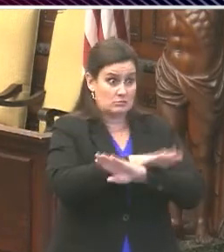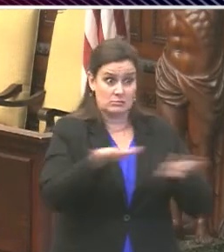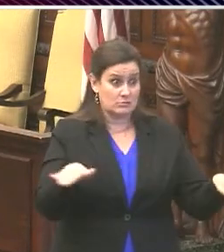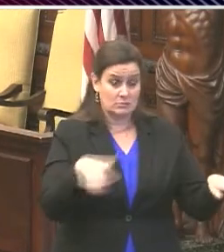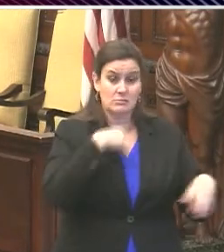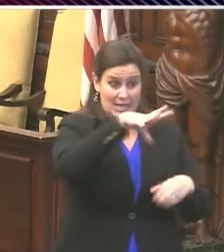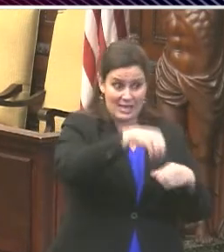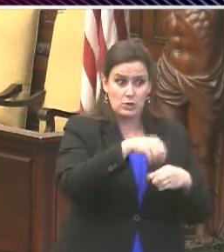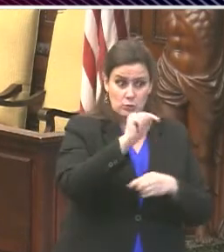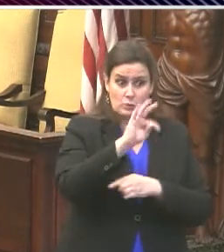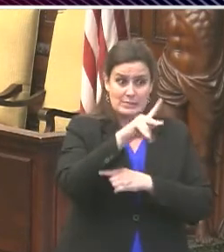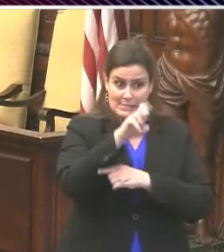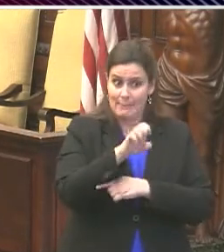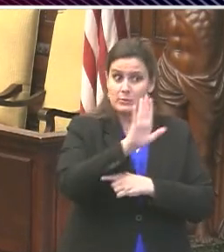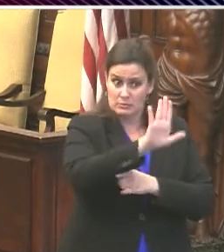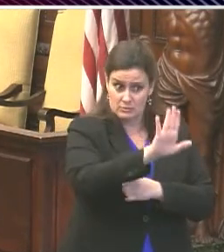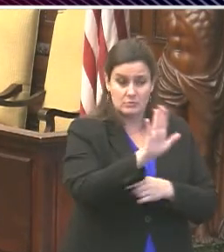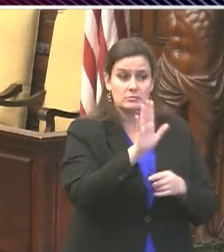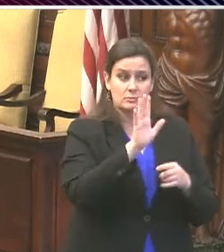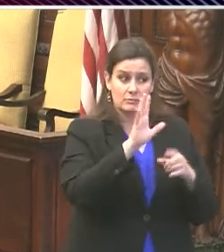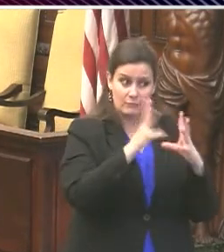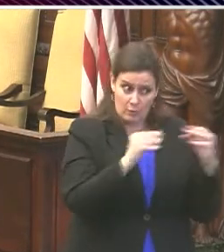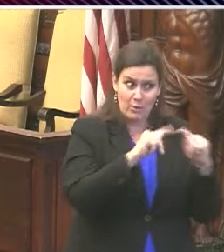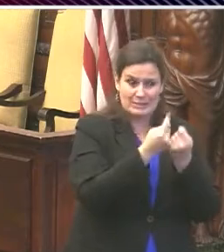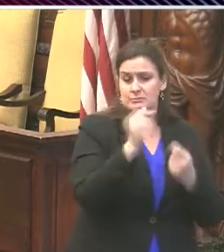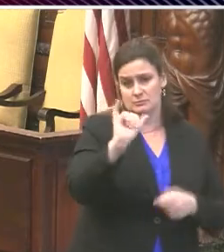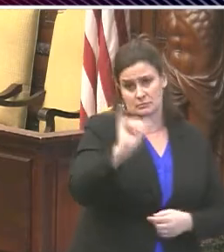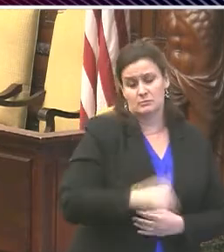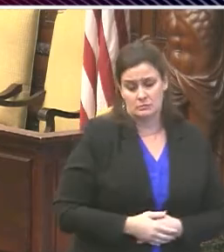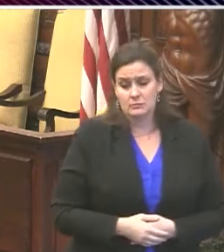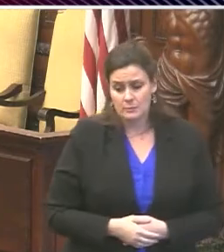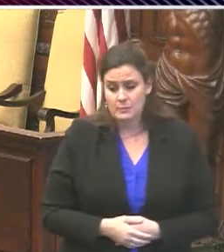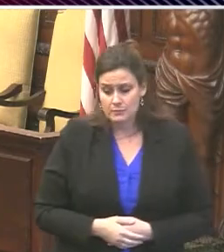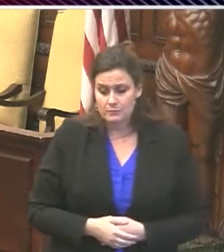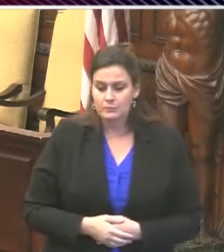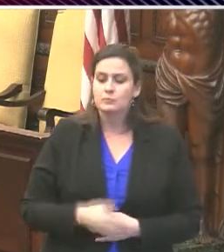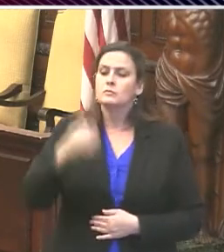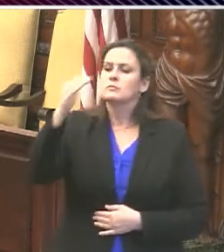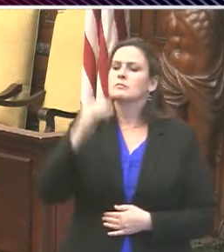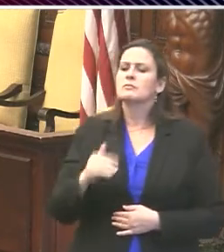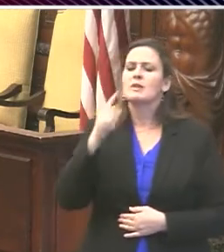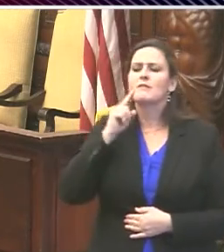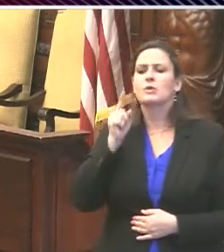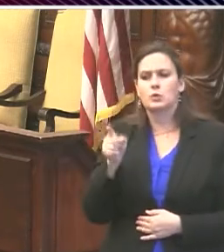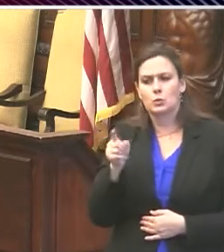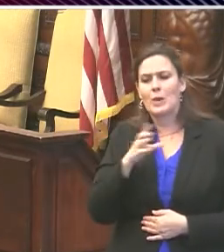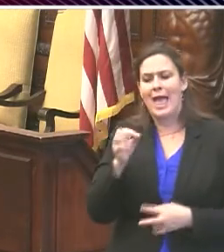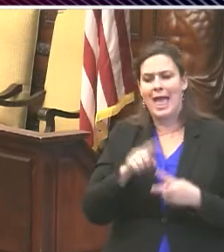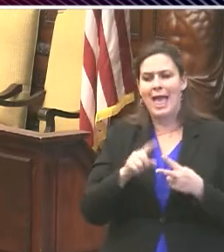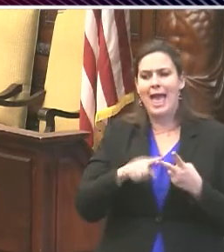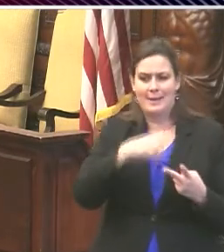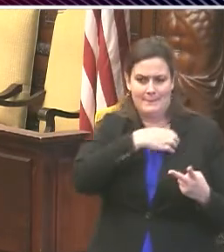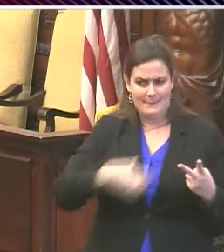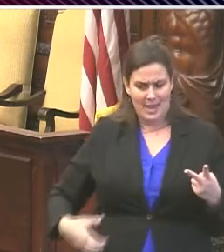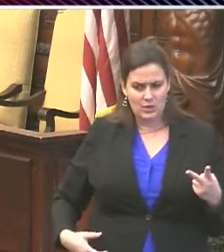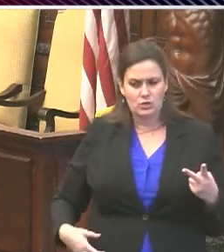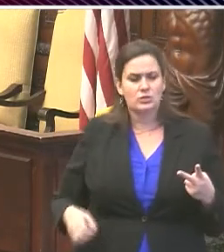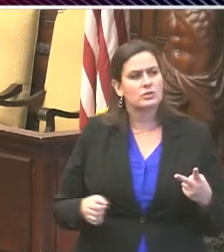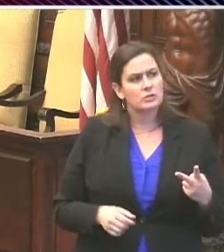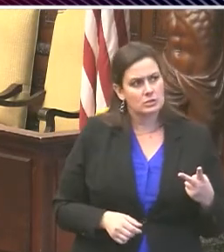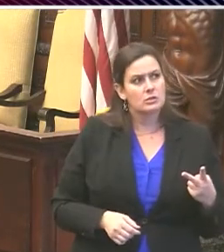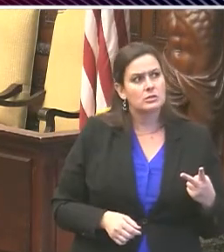include Temple's football team. And secondly, this is for you and for Mary Kennedy. Do you guys have